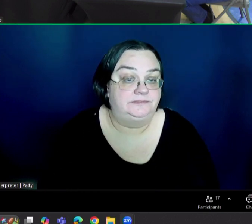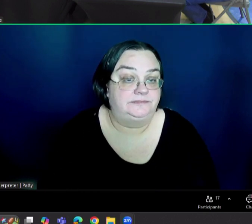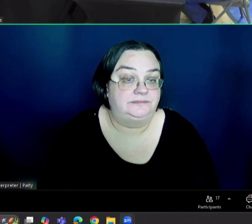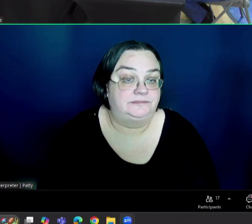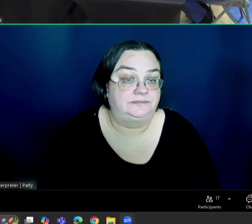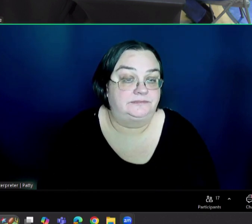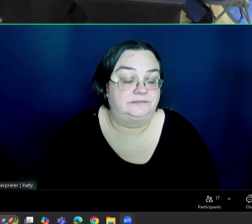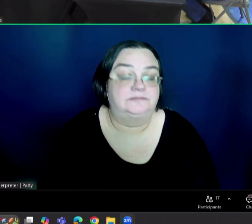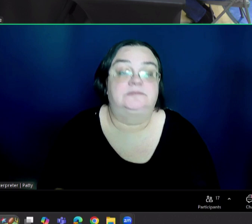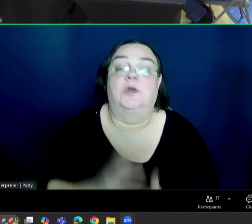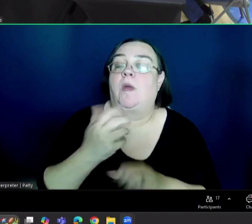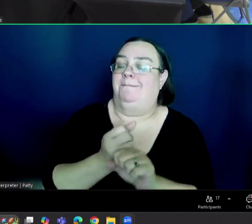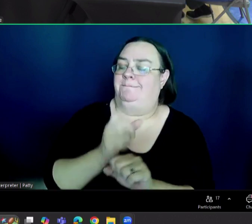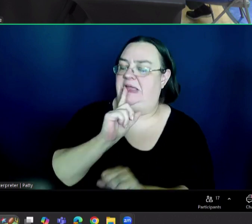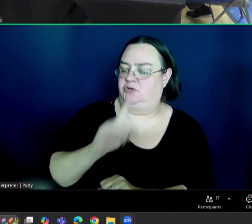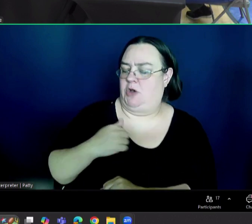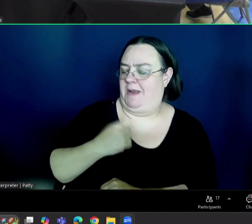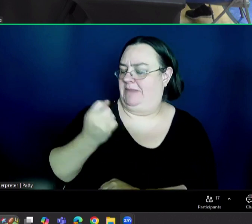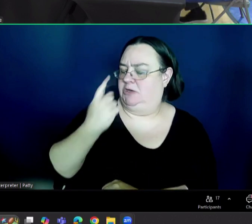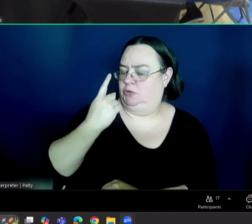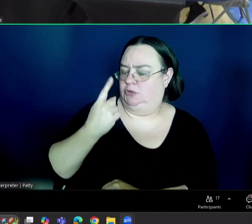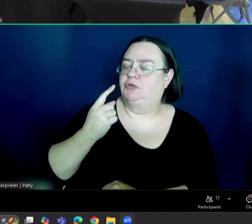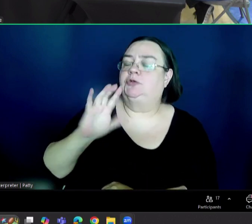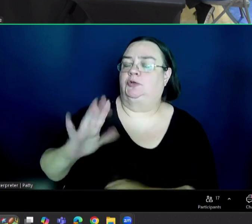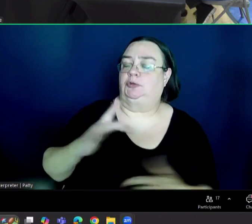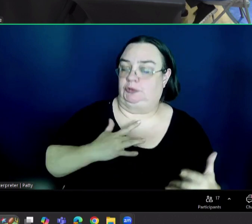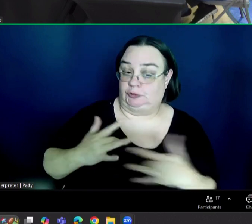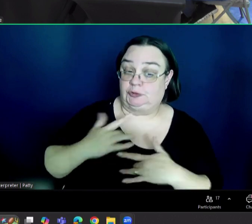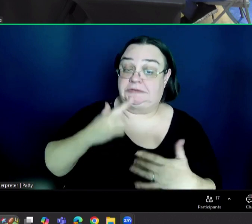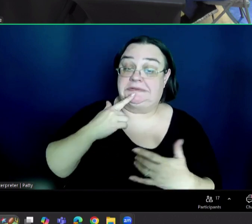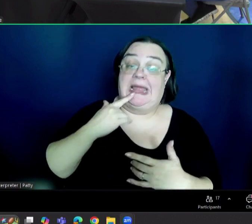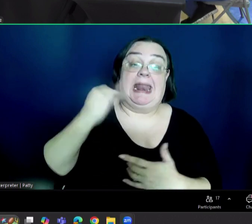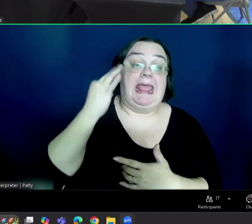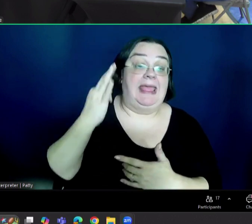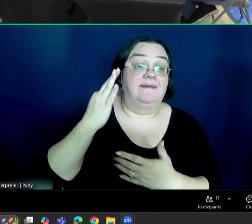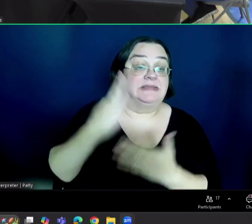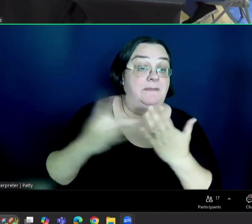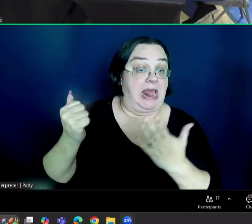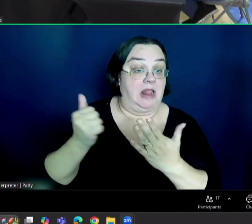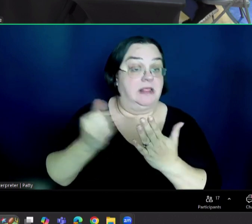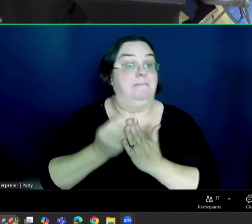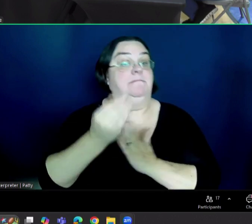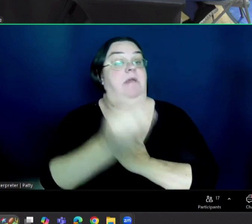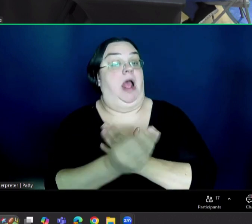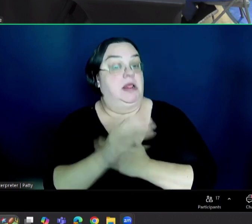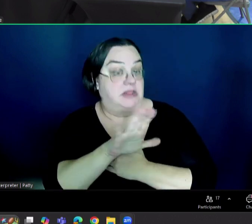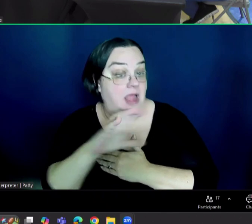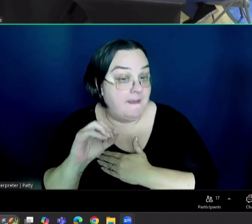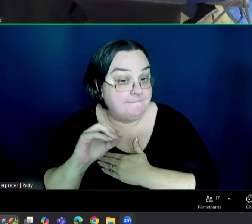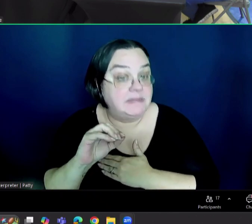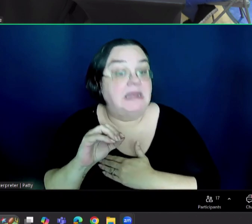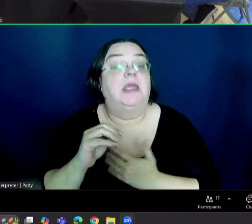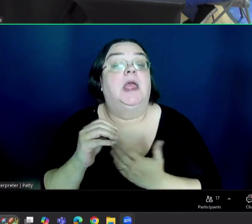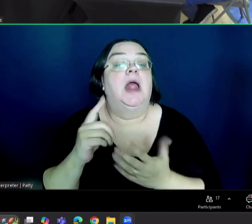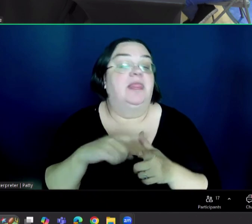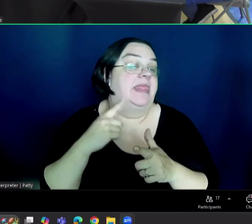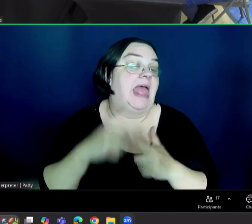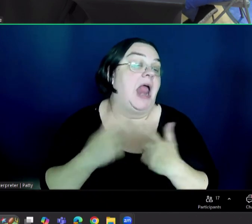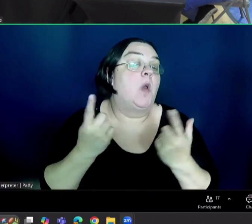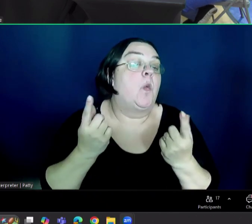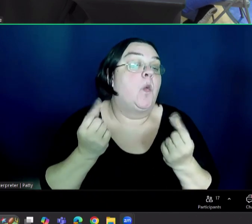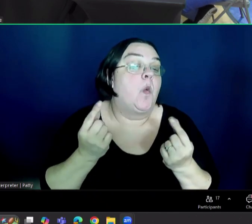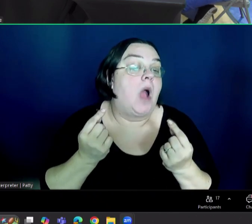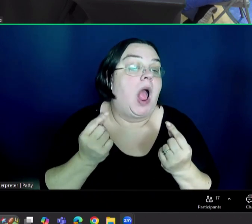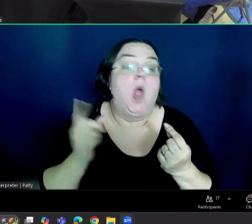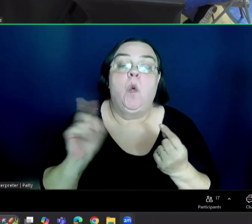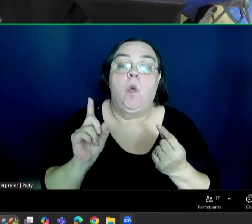So to make sure I'm hearing your concern is if the company is acquired, what is kind of, where does the